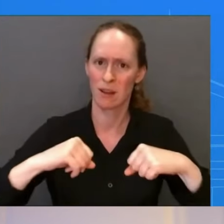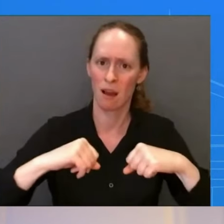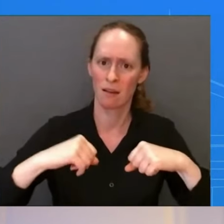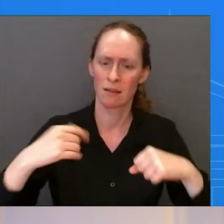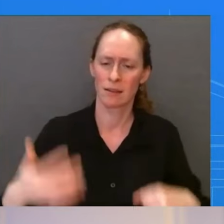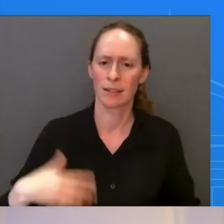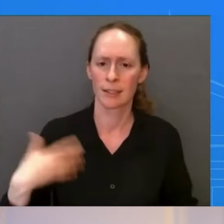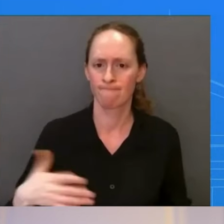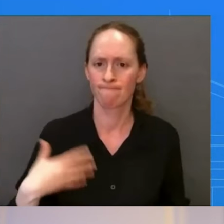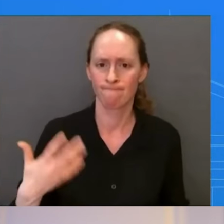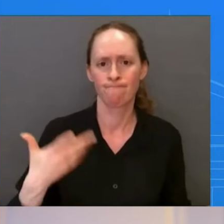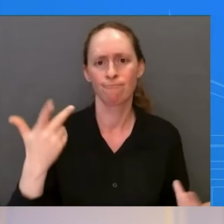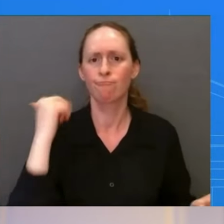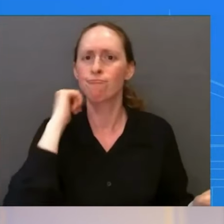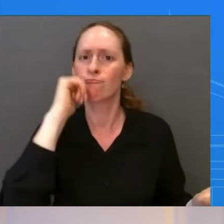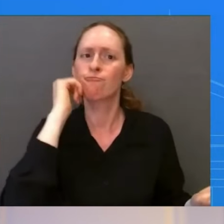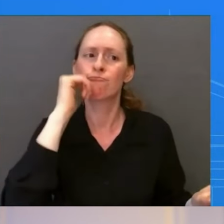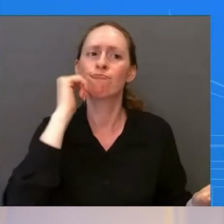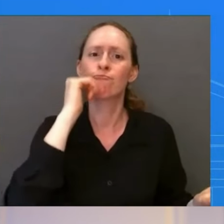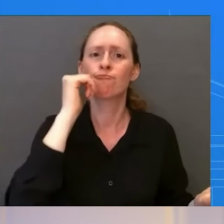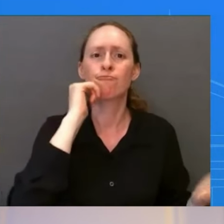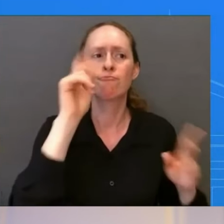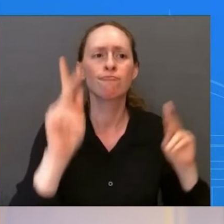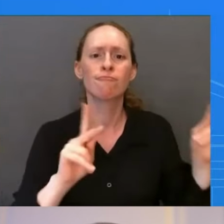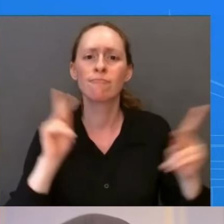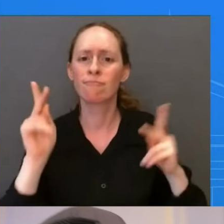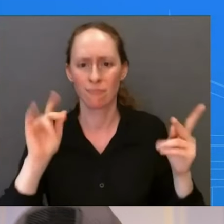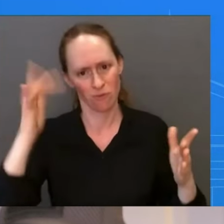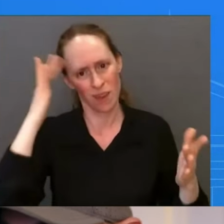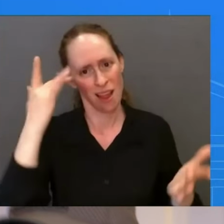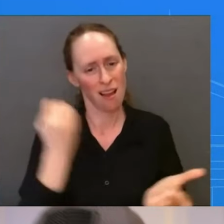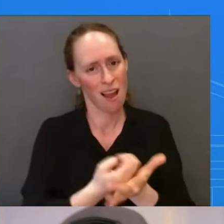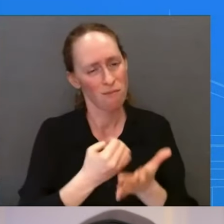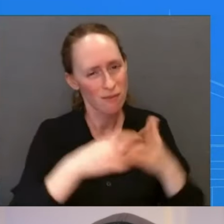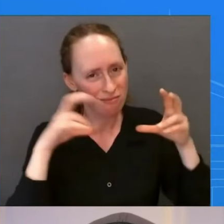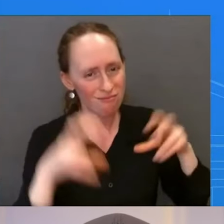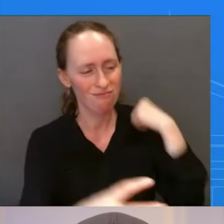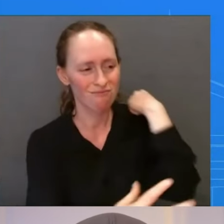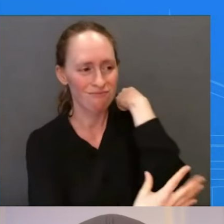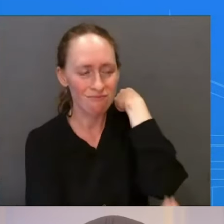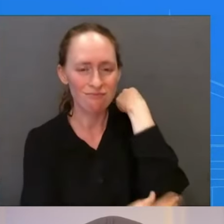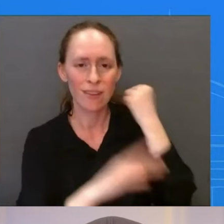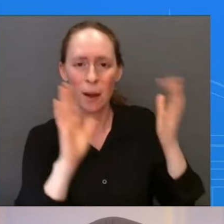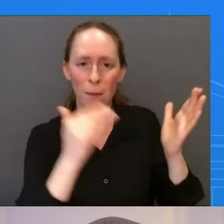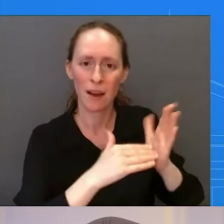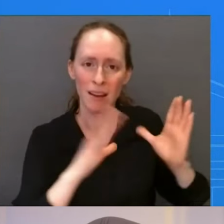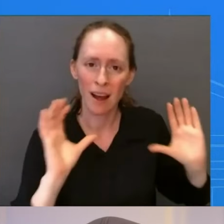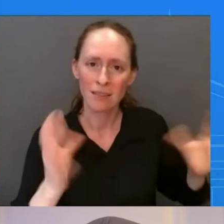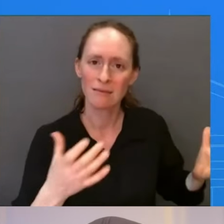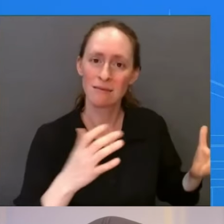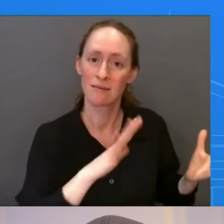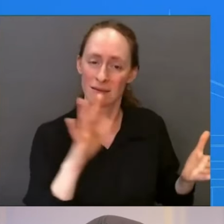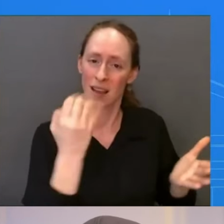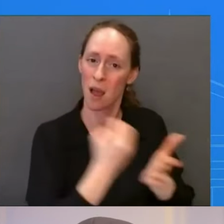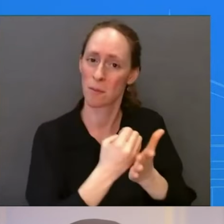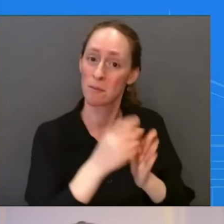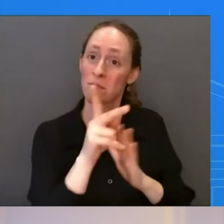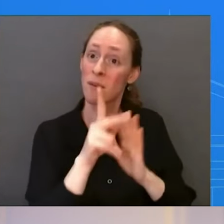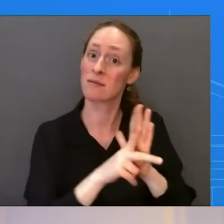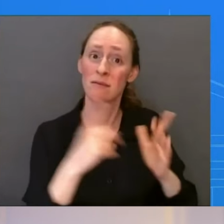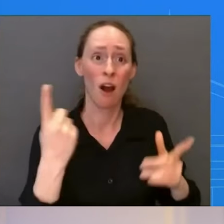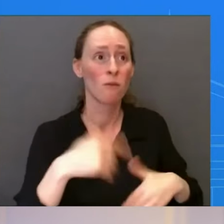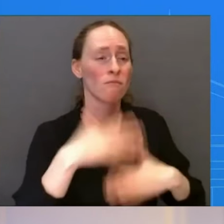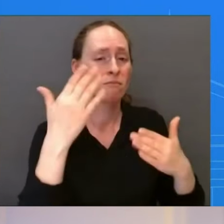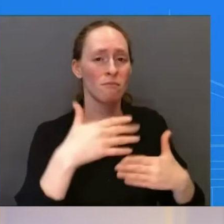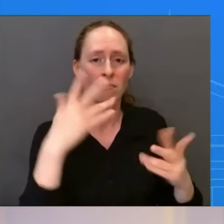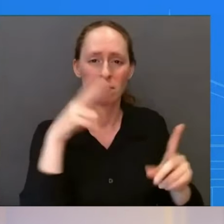in building an economy from the bottom up, middle out. That is what you see in every economic policy that the president has put forth, legislation that he's put forth that has